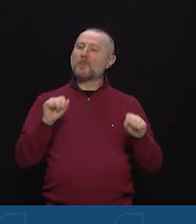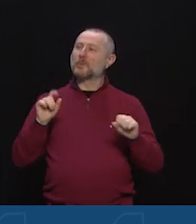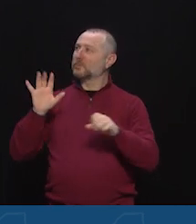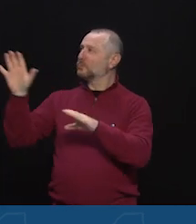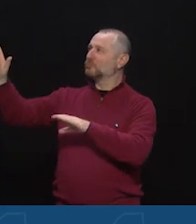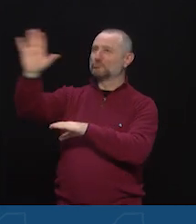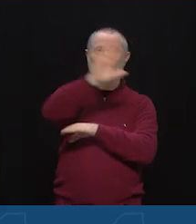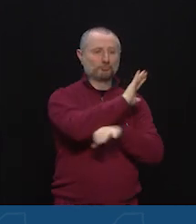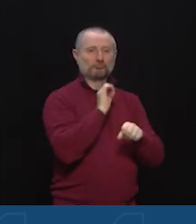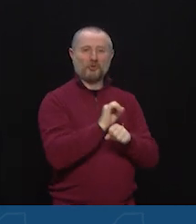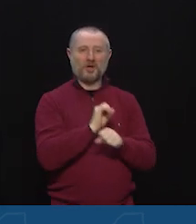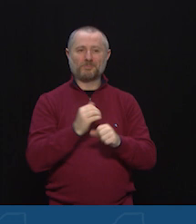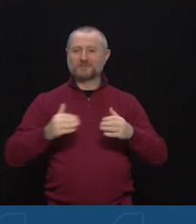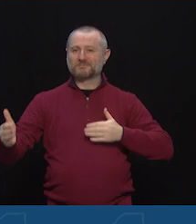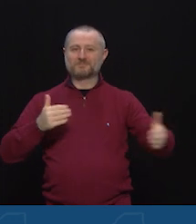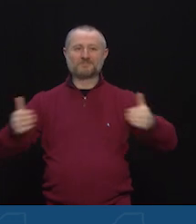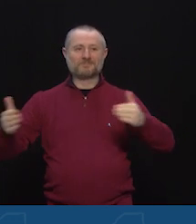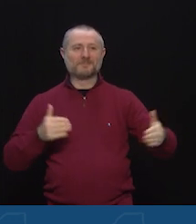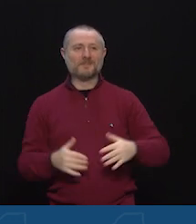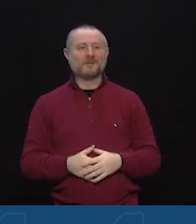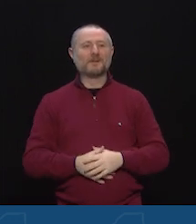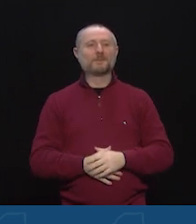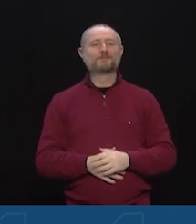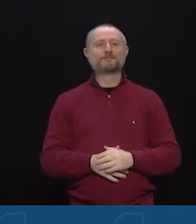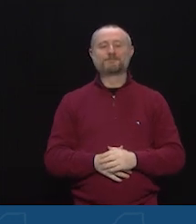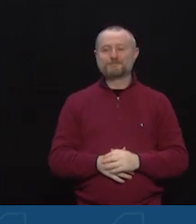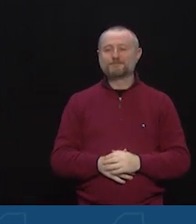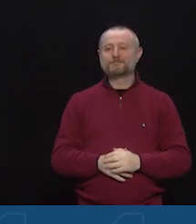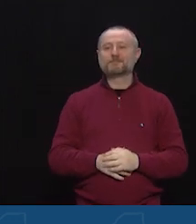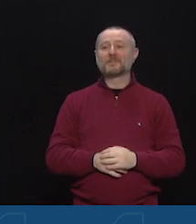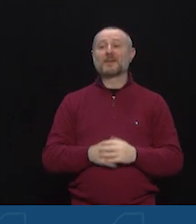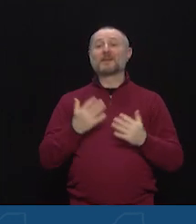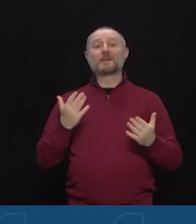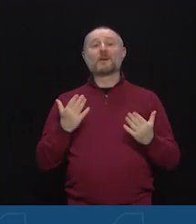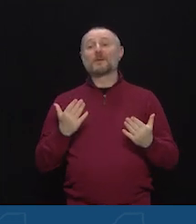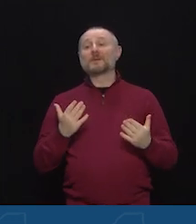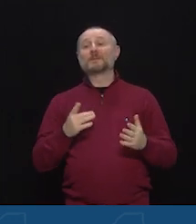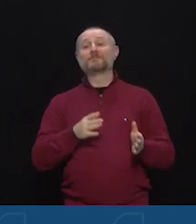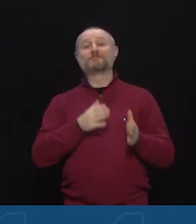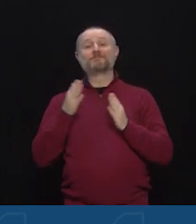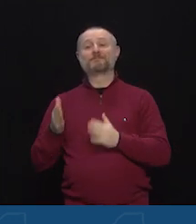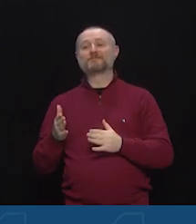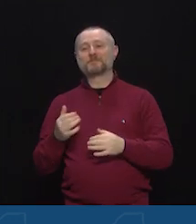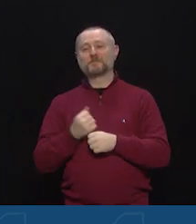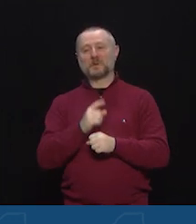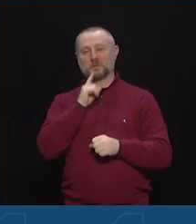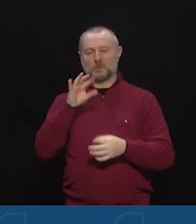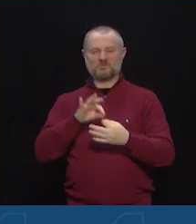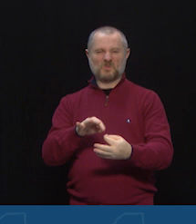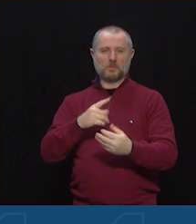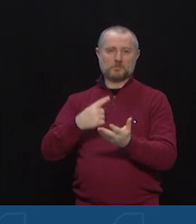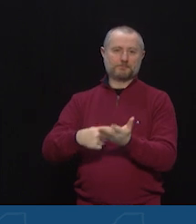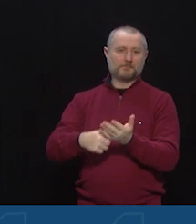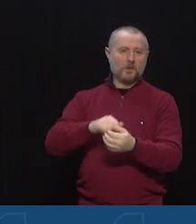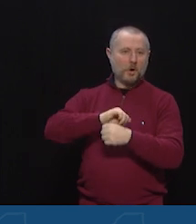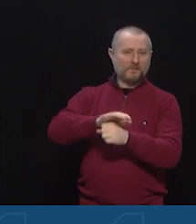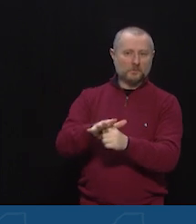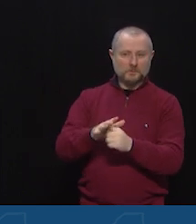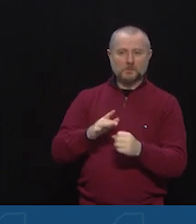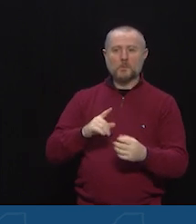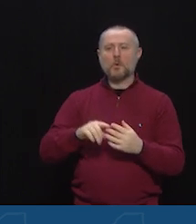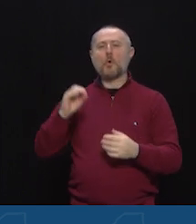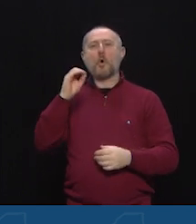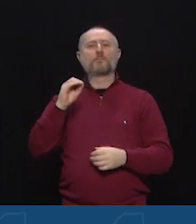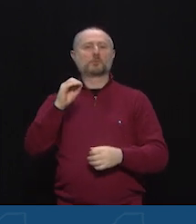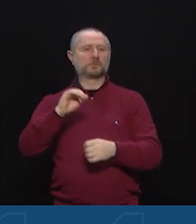So as we talk about one storm, let's head into the next storm, and that is our Omicron storm, our winter surge that we